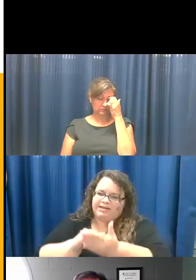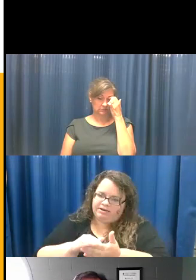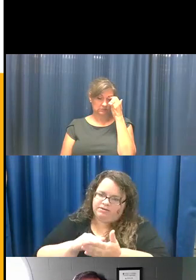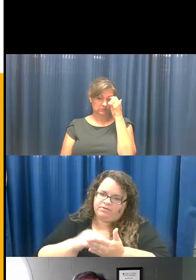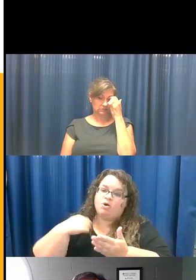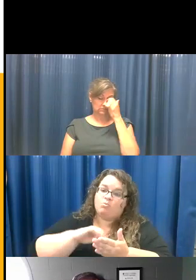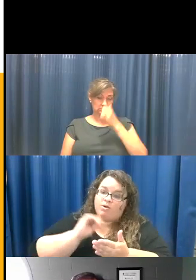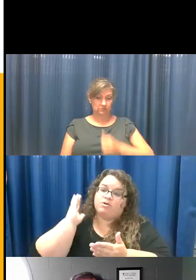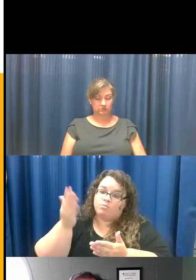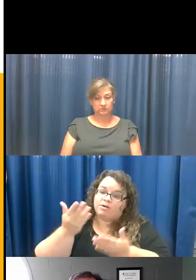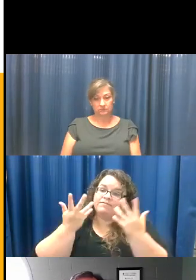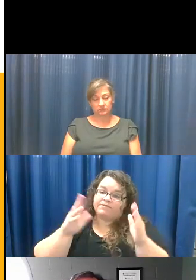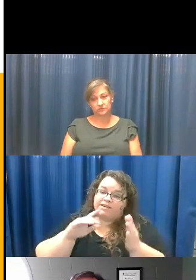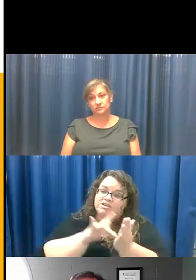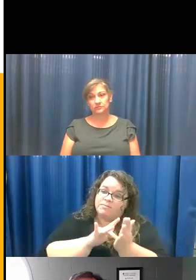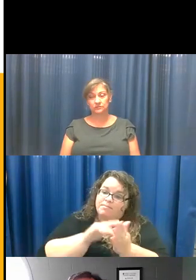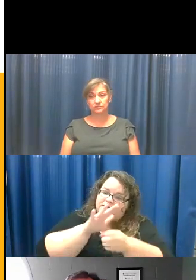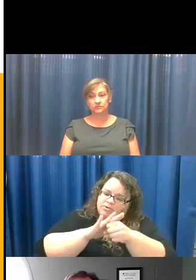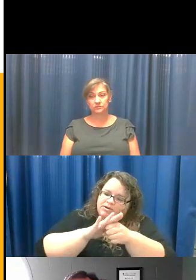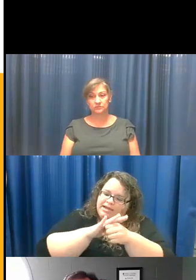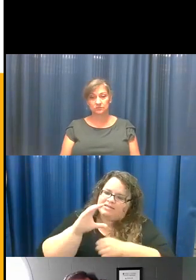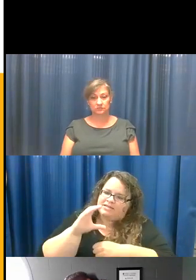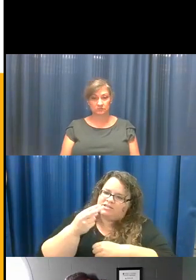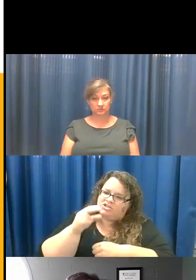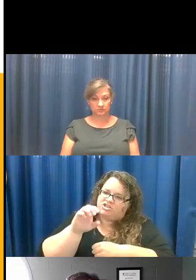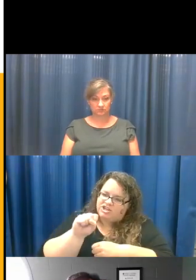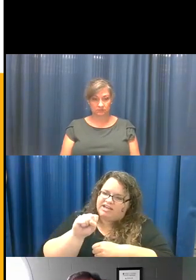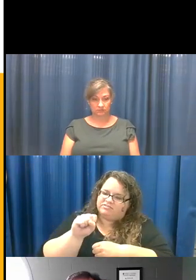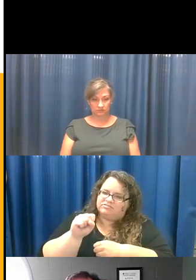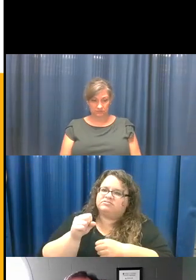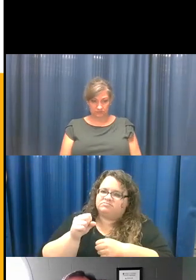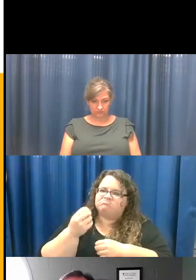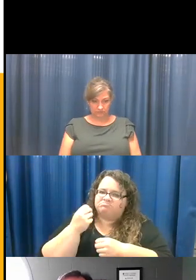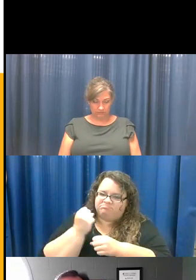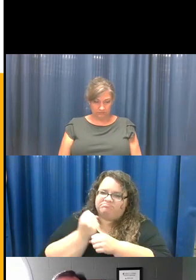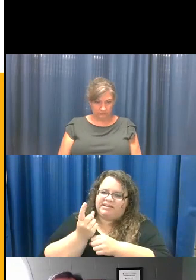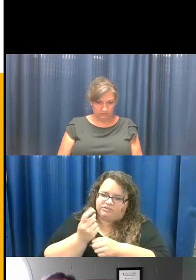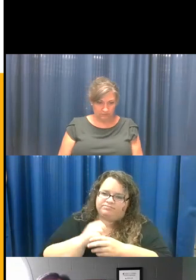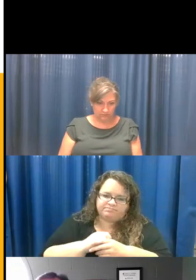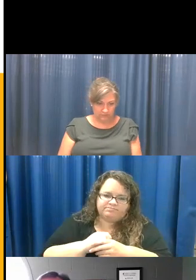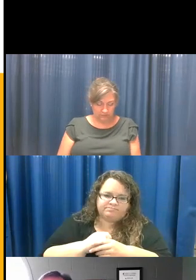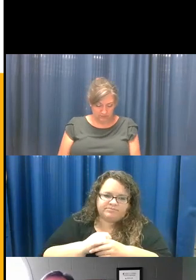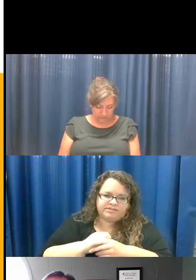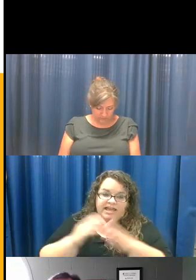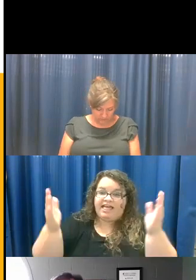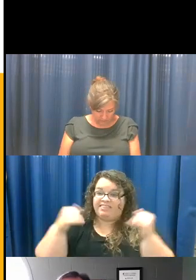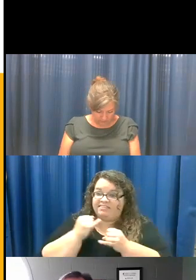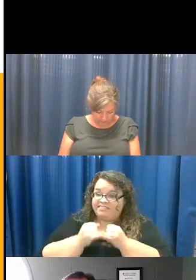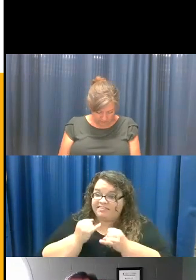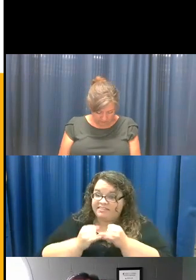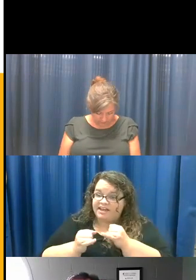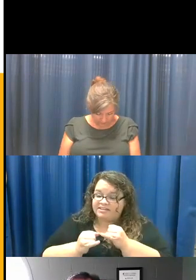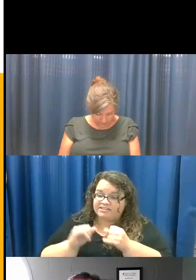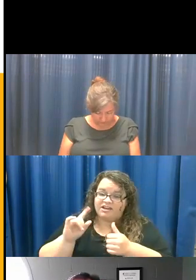here over the coming year. And finally, I just want to mention the last line here, the First Responder Emergency